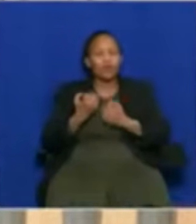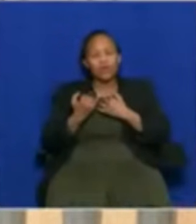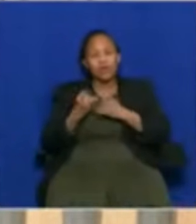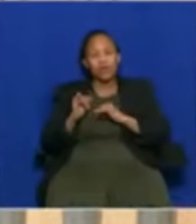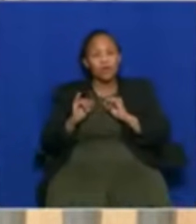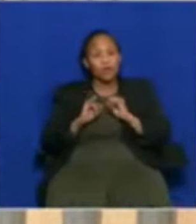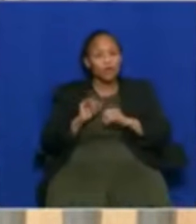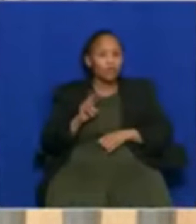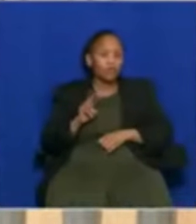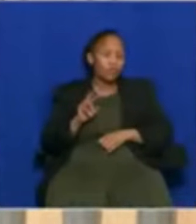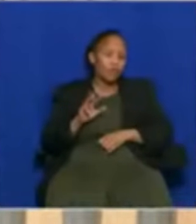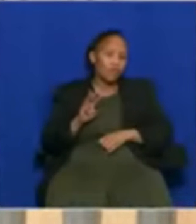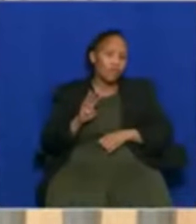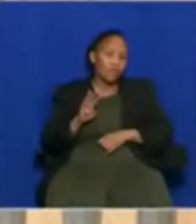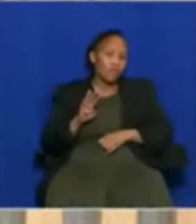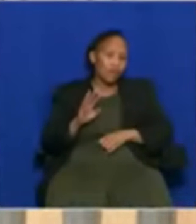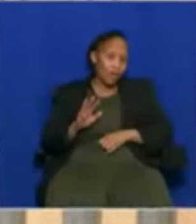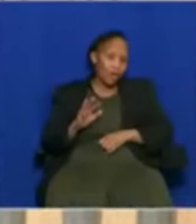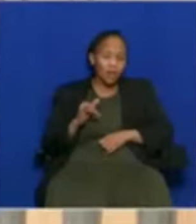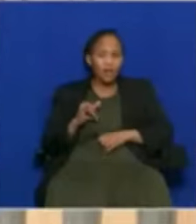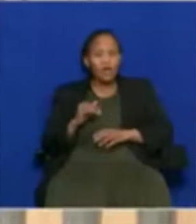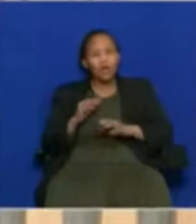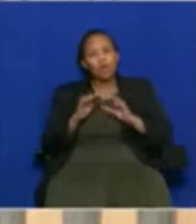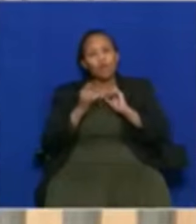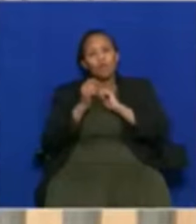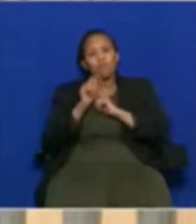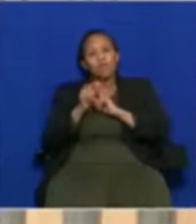bail condition that is being